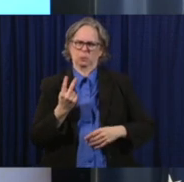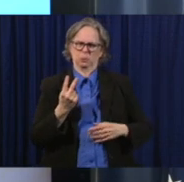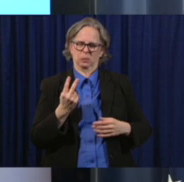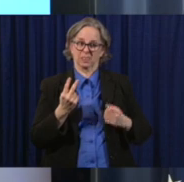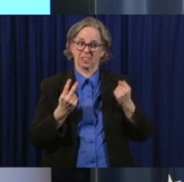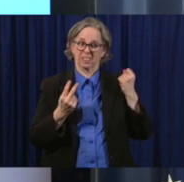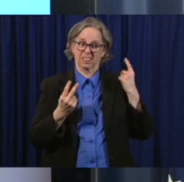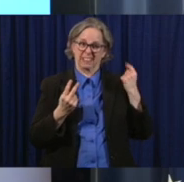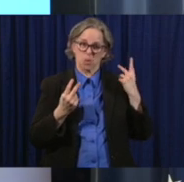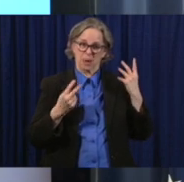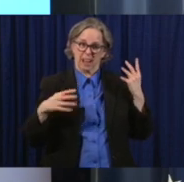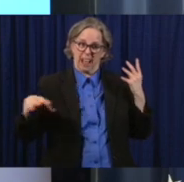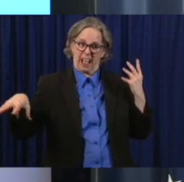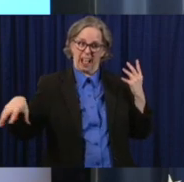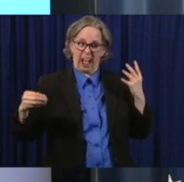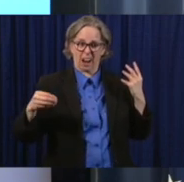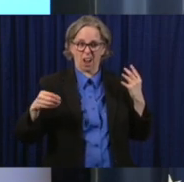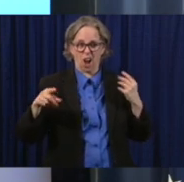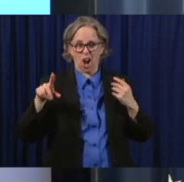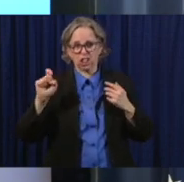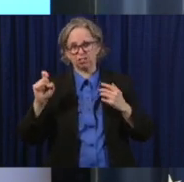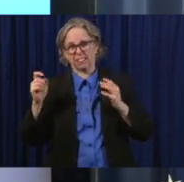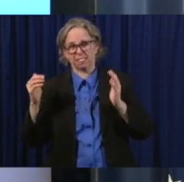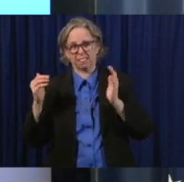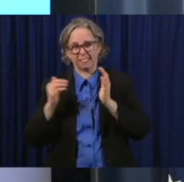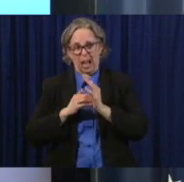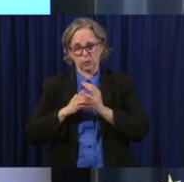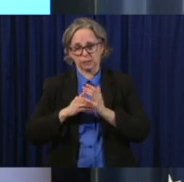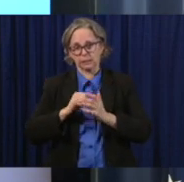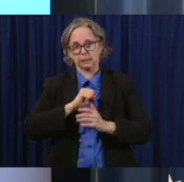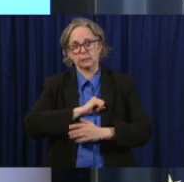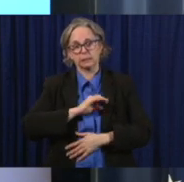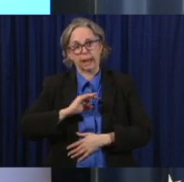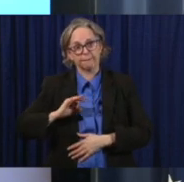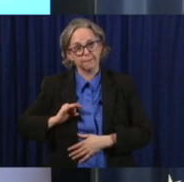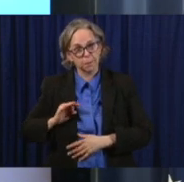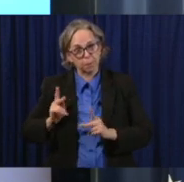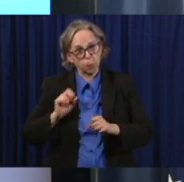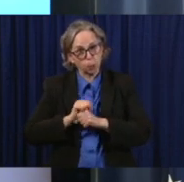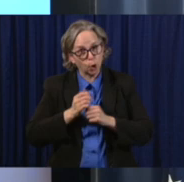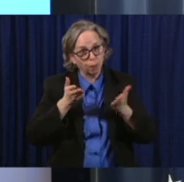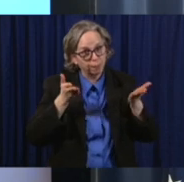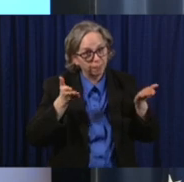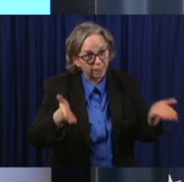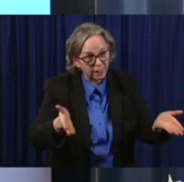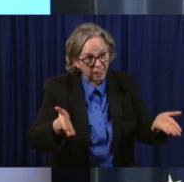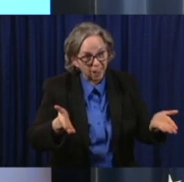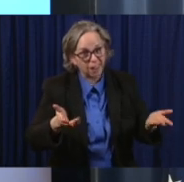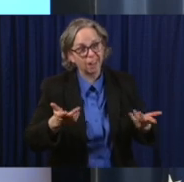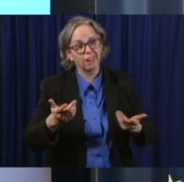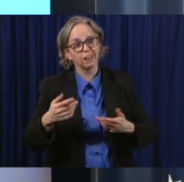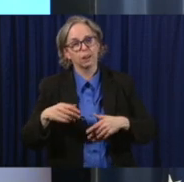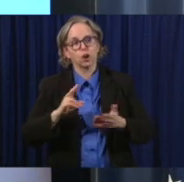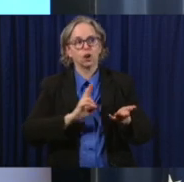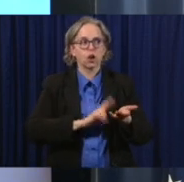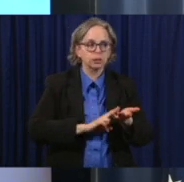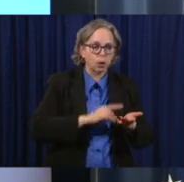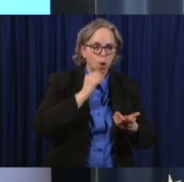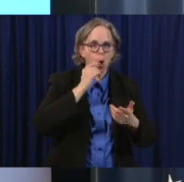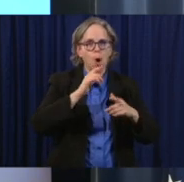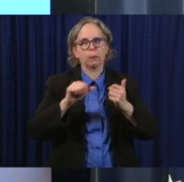another 100,000 staff who staff in those various kinds of homes and